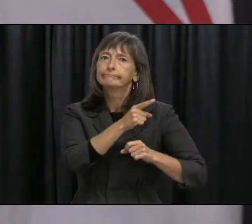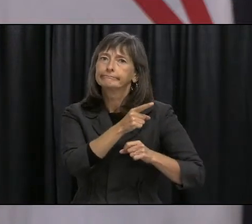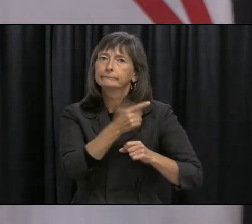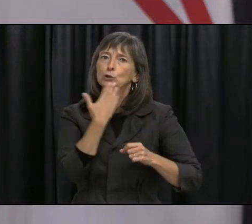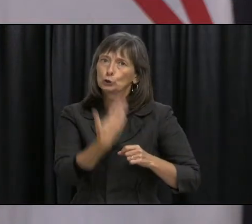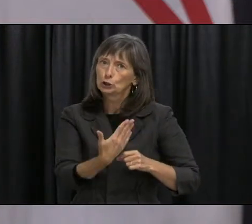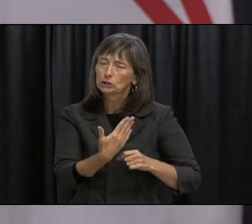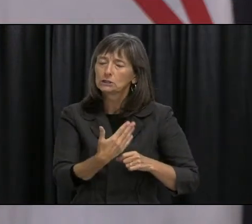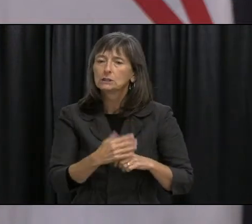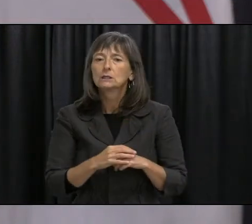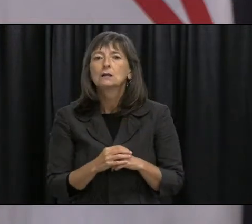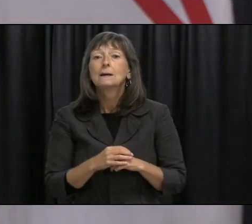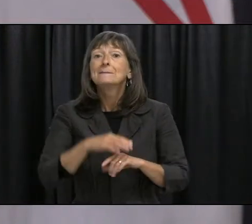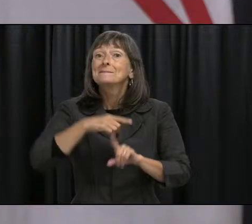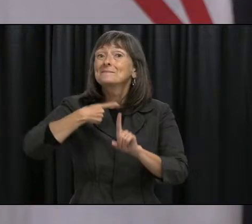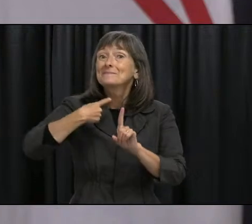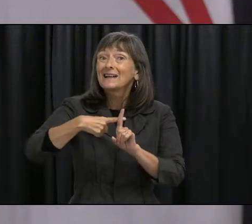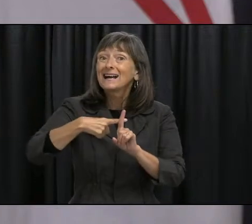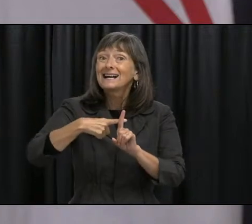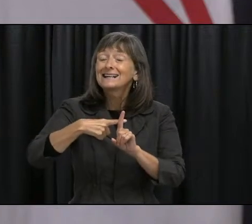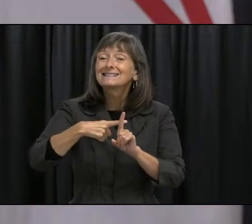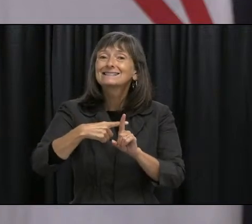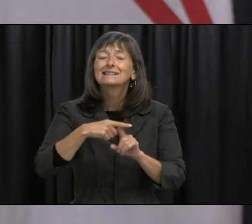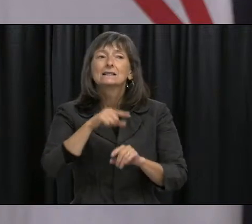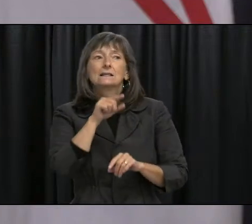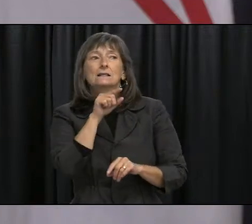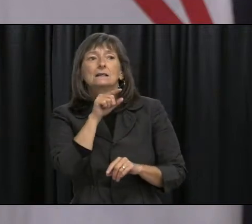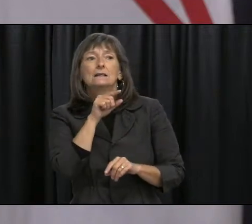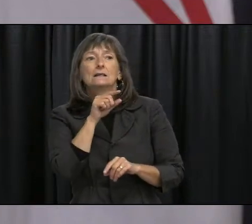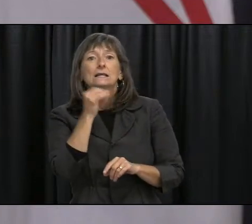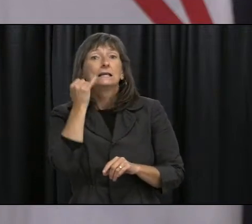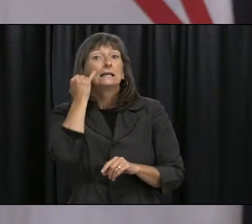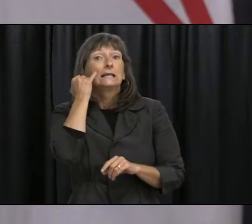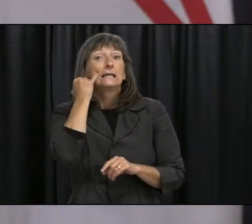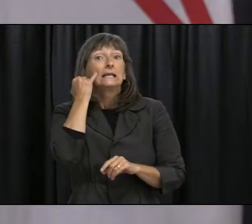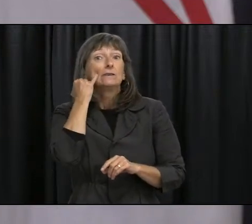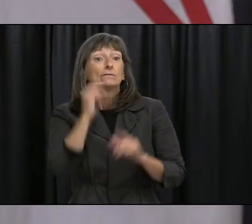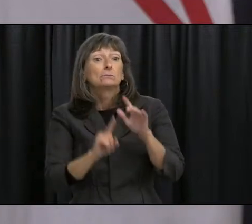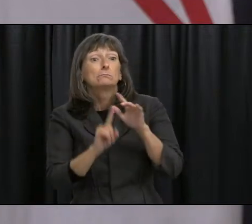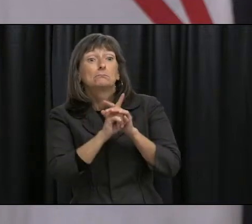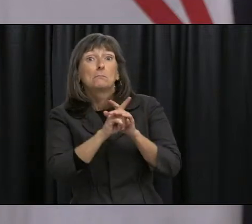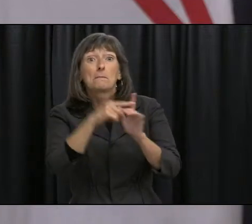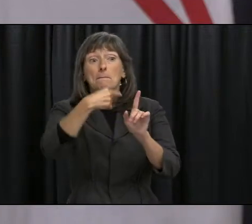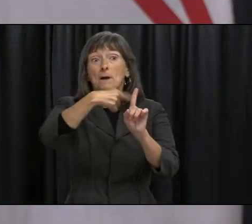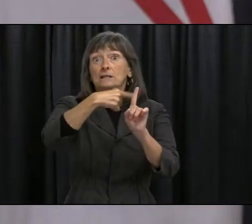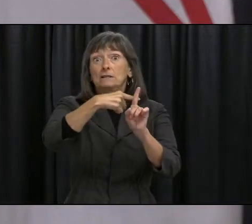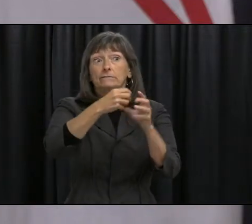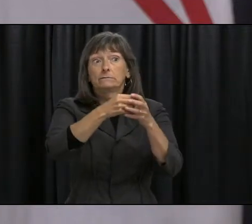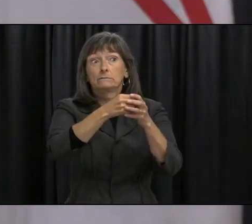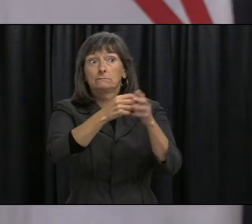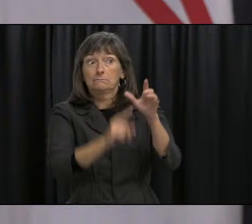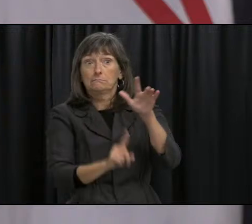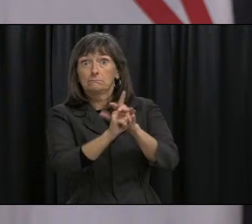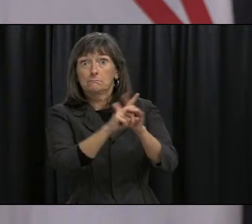that, they have very robust plans for what to do if a